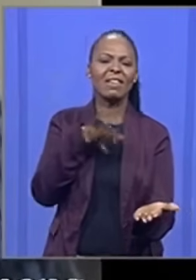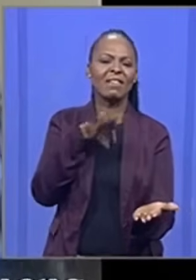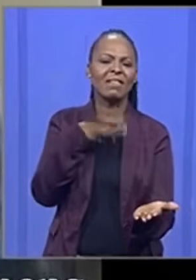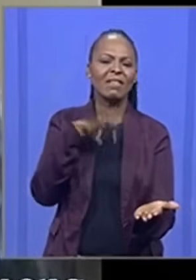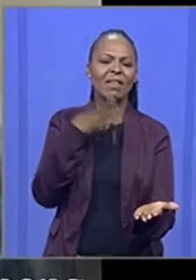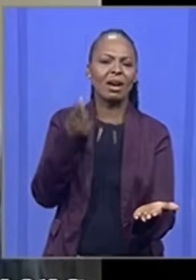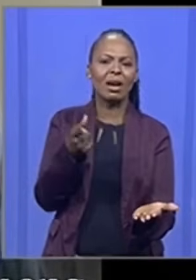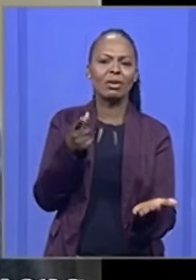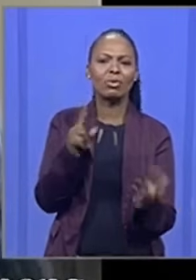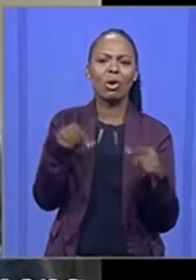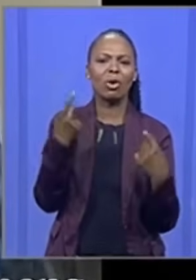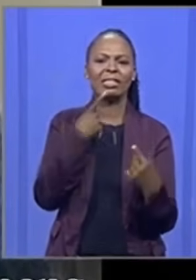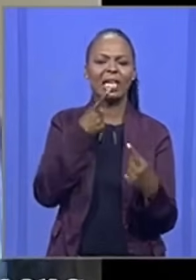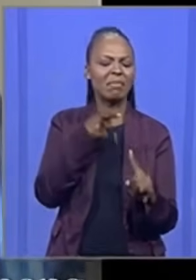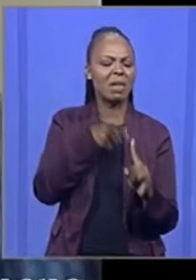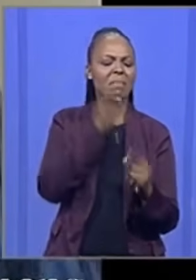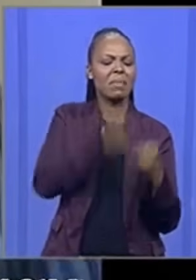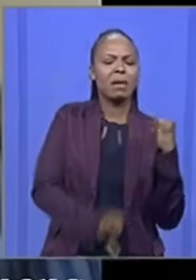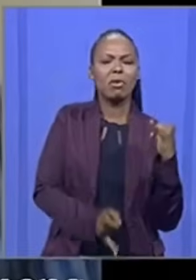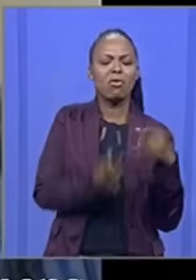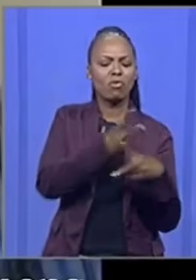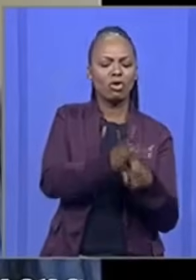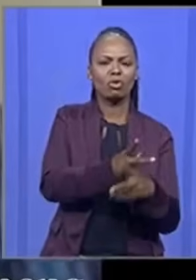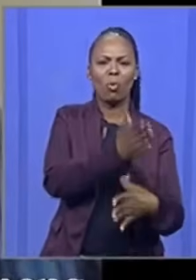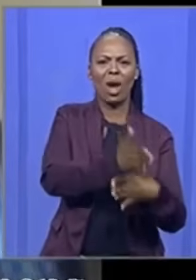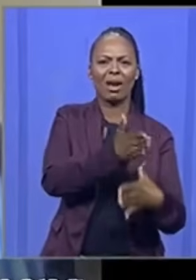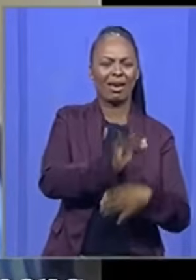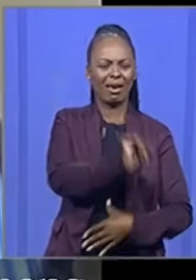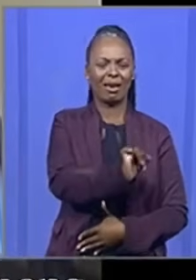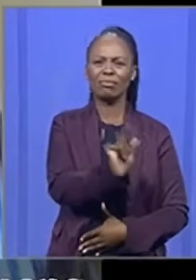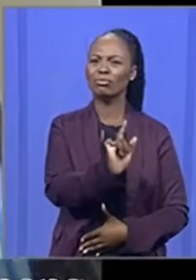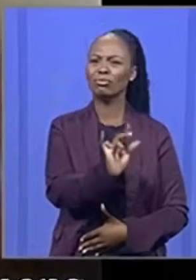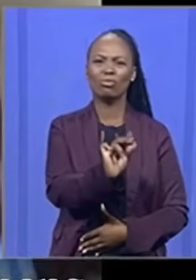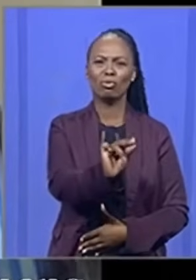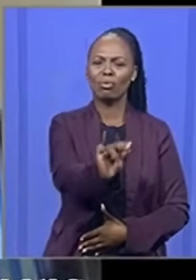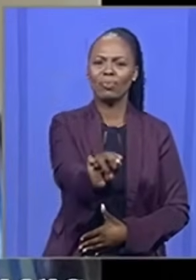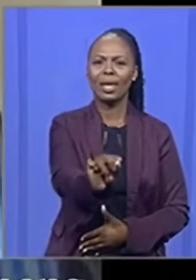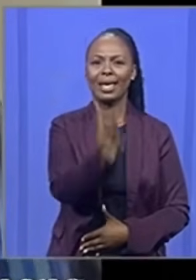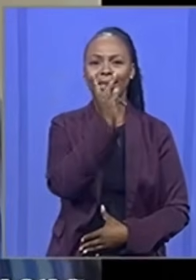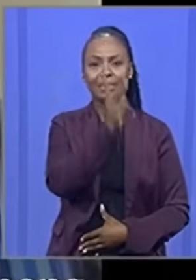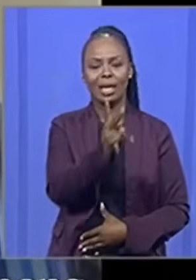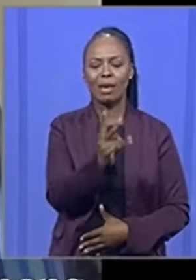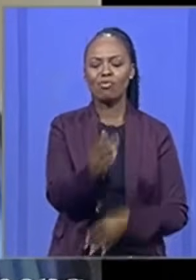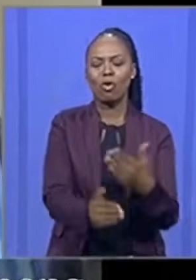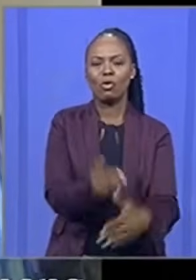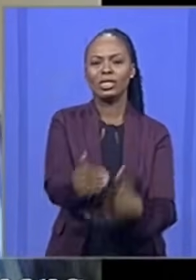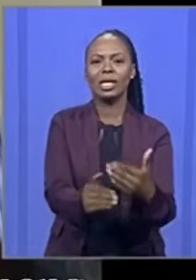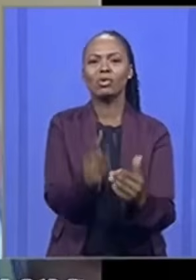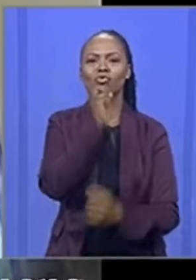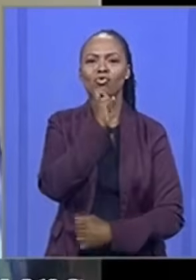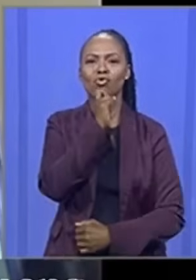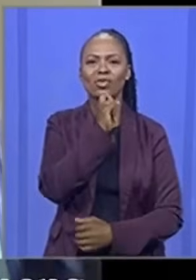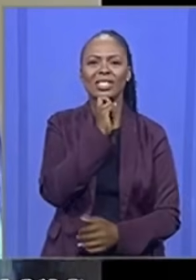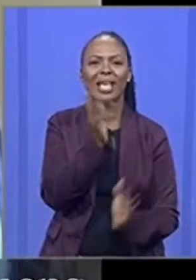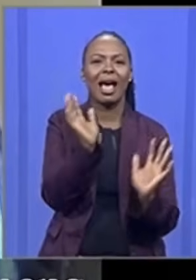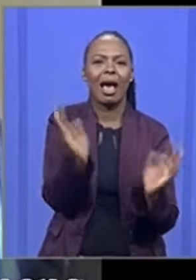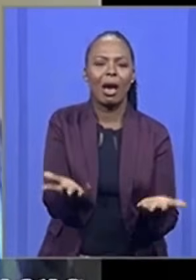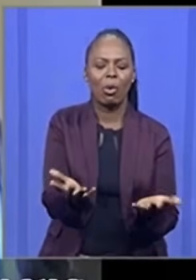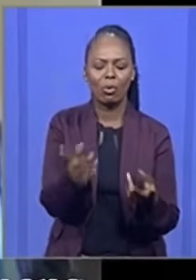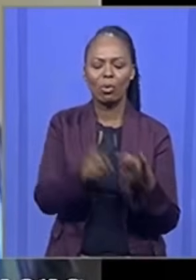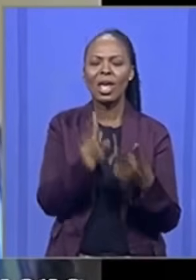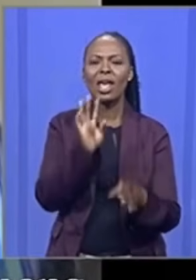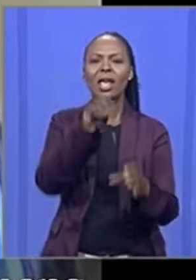couldn't fault him for producing the work. You needed to see the process that was used, and you needed, if you wanted to